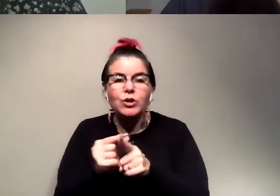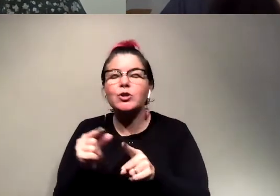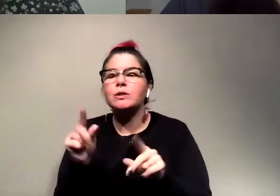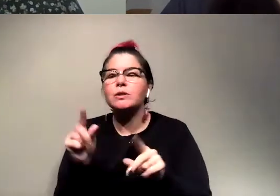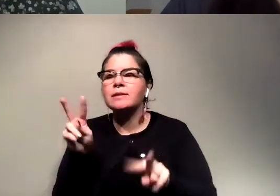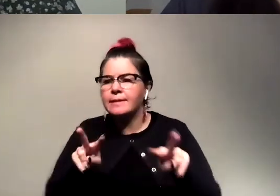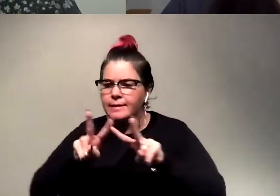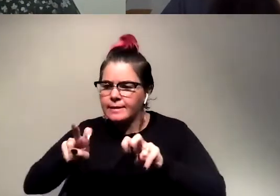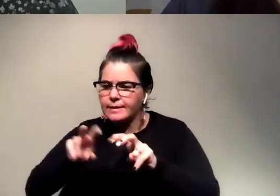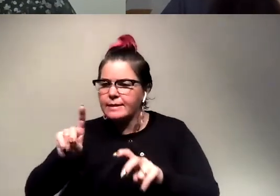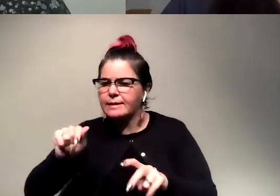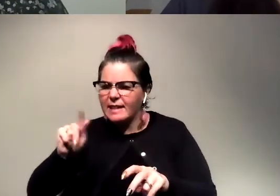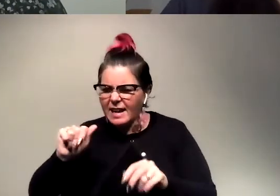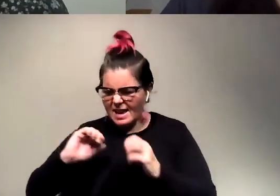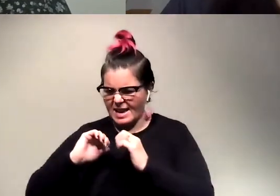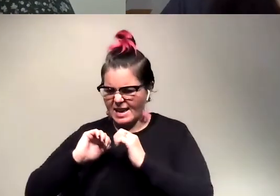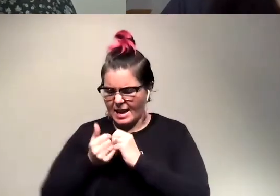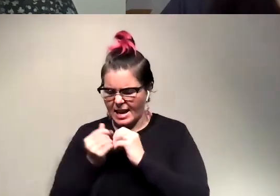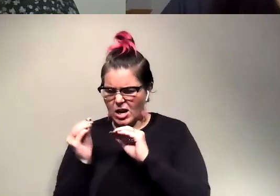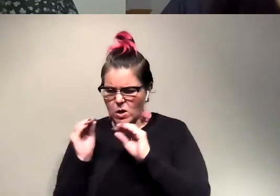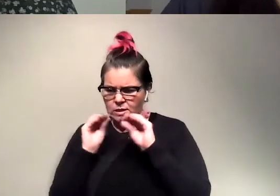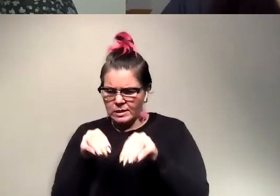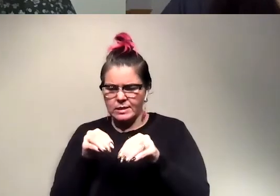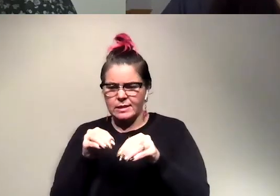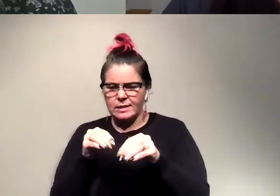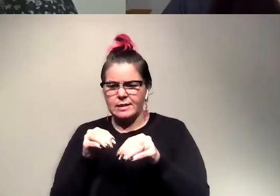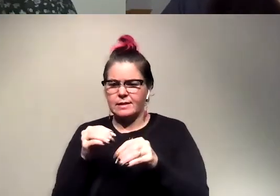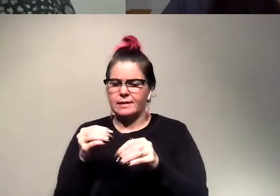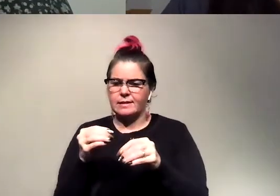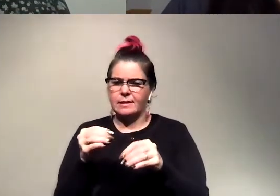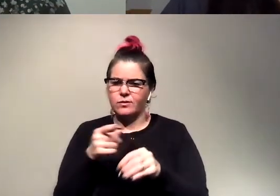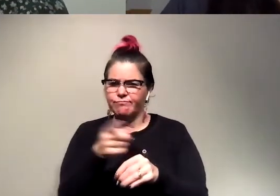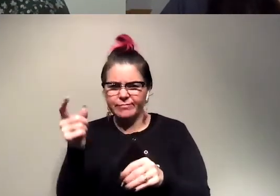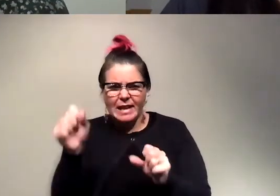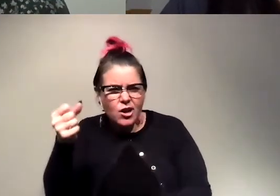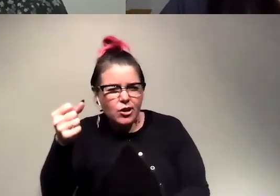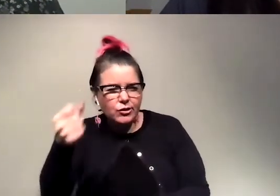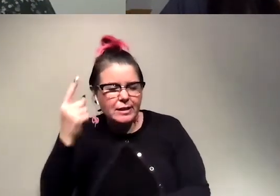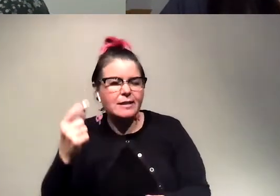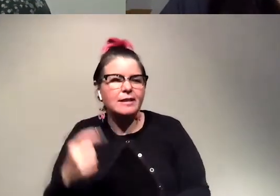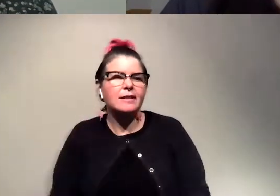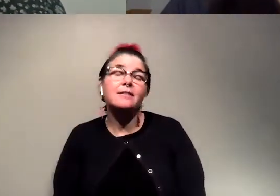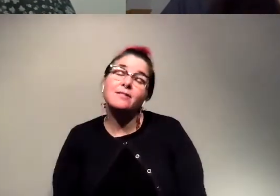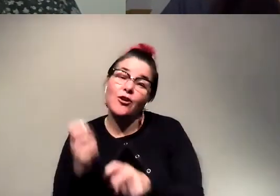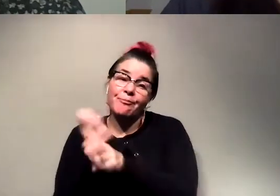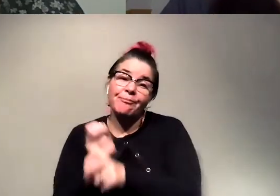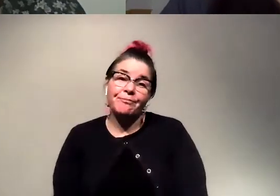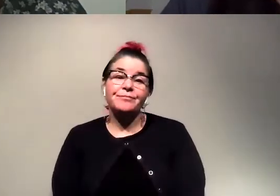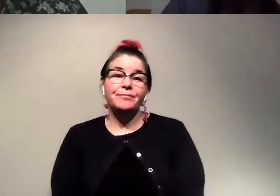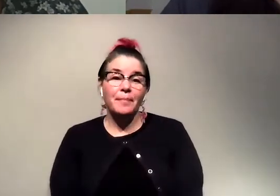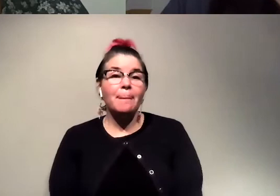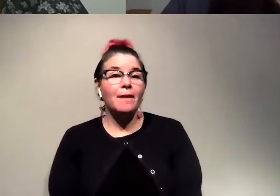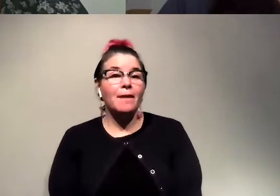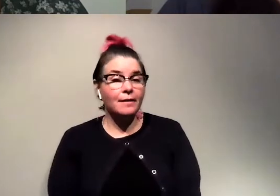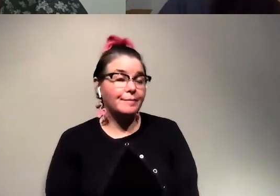going, okay, how can we put this in a way that people can understand it? It's hard. Yeah, it